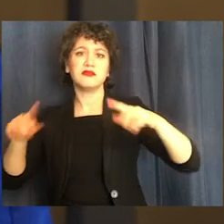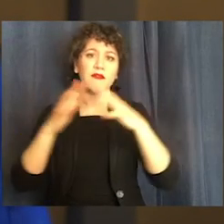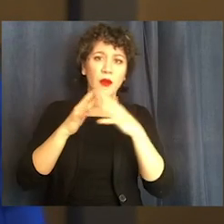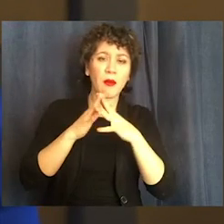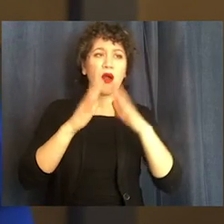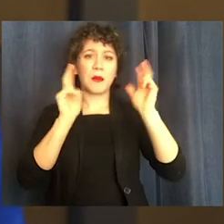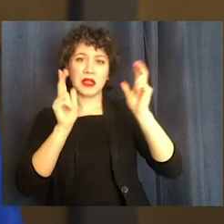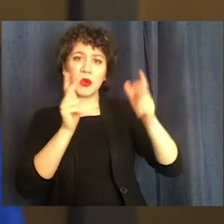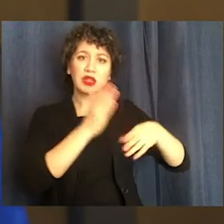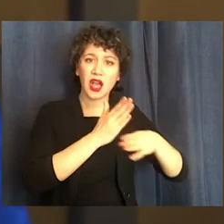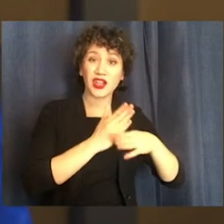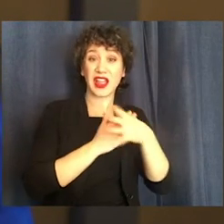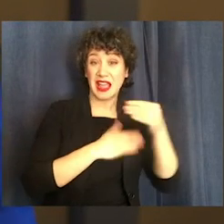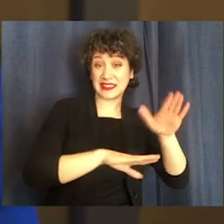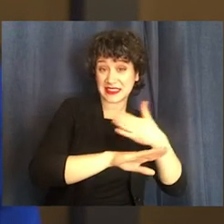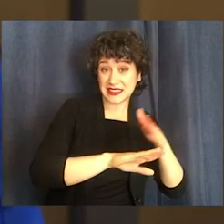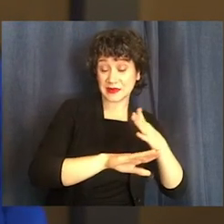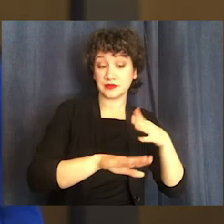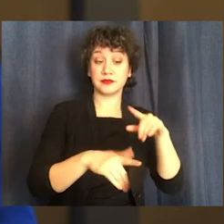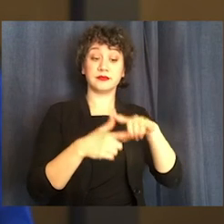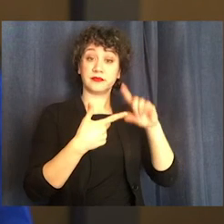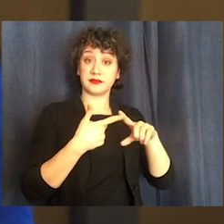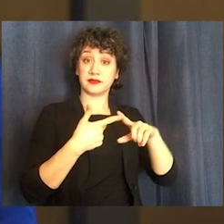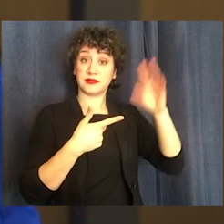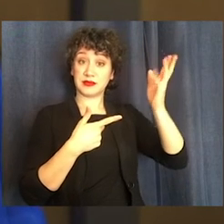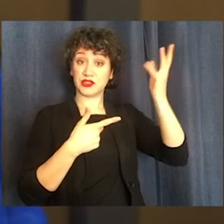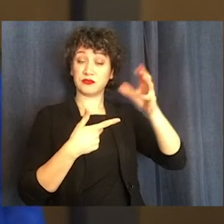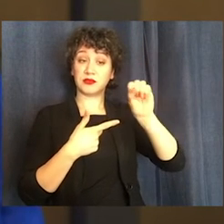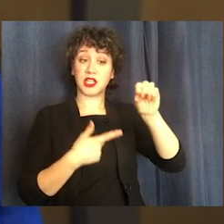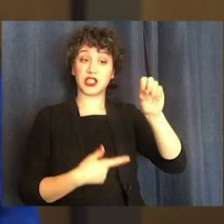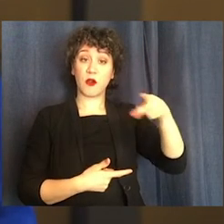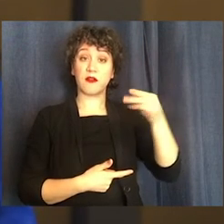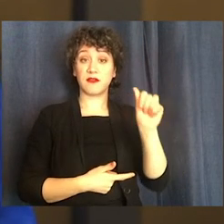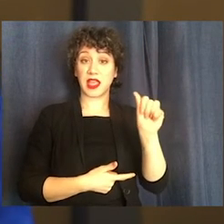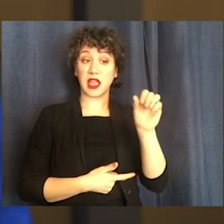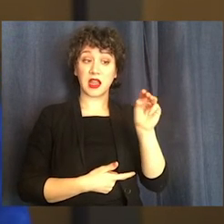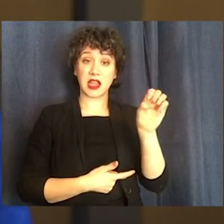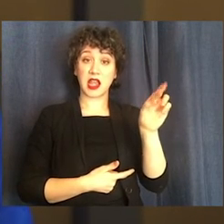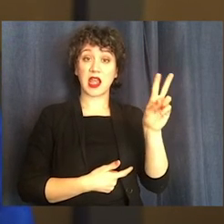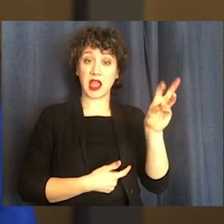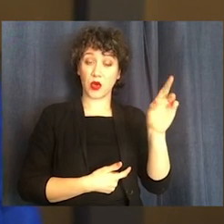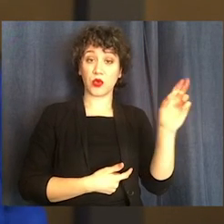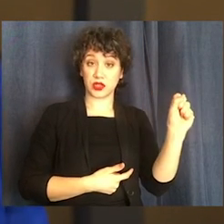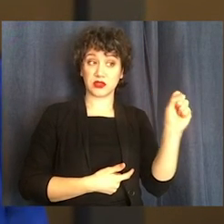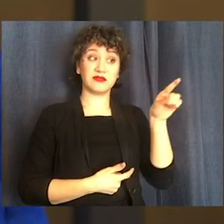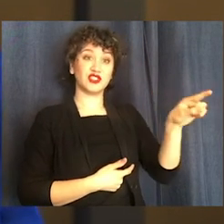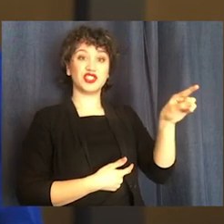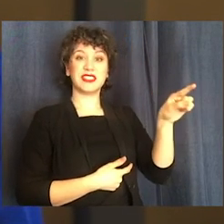valedictorian of the class of 2020. Throughout high school, Sophia has been an exceptional student athlete.